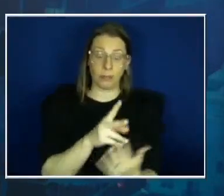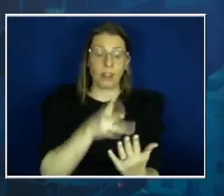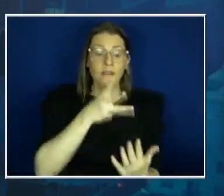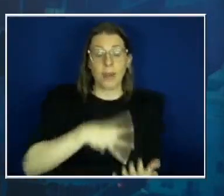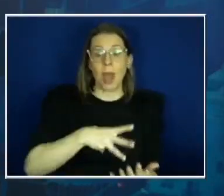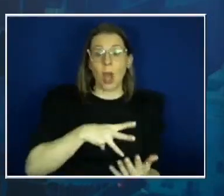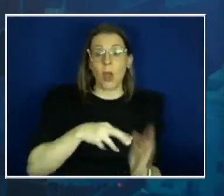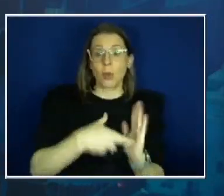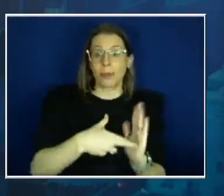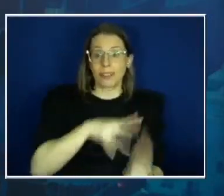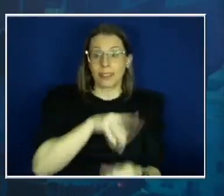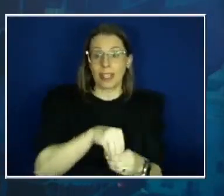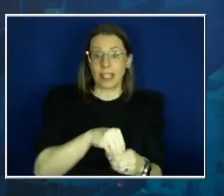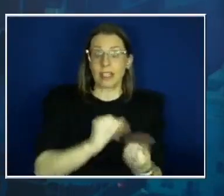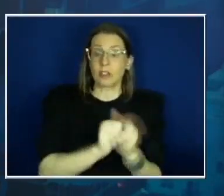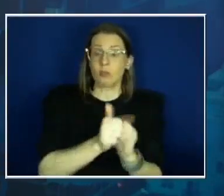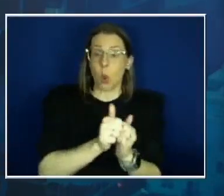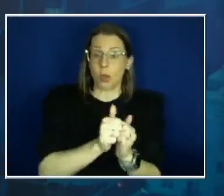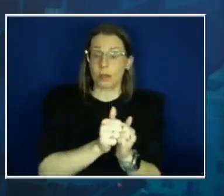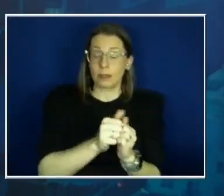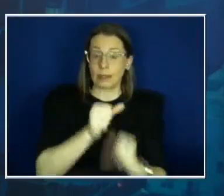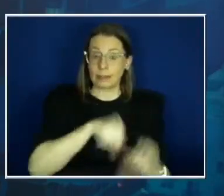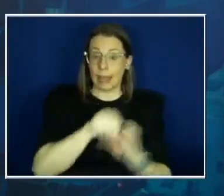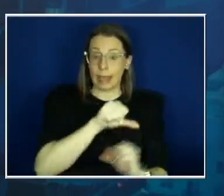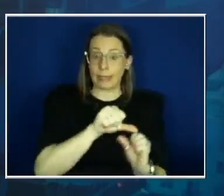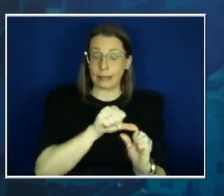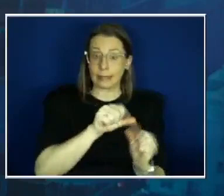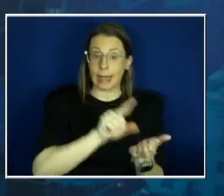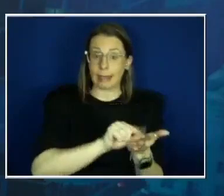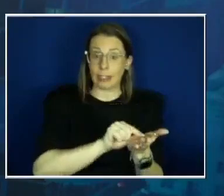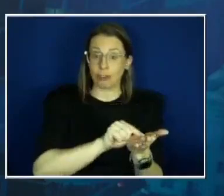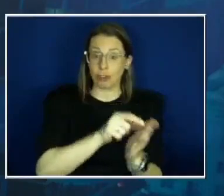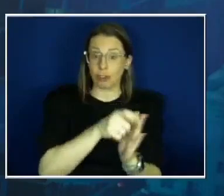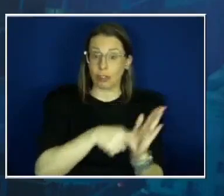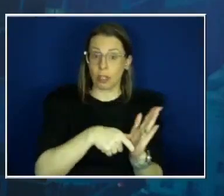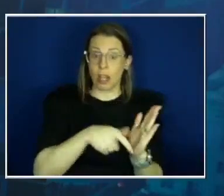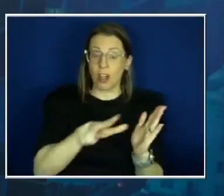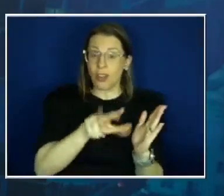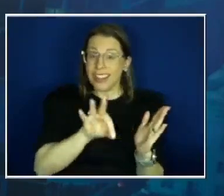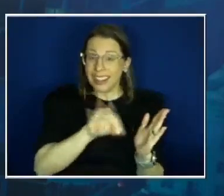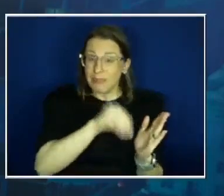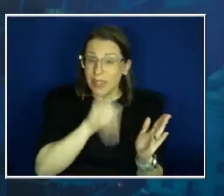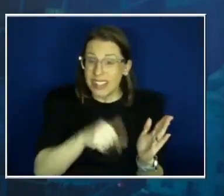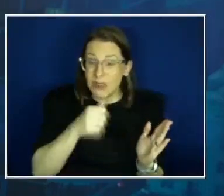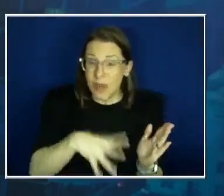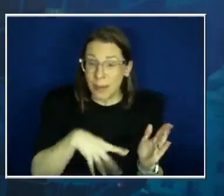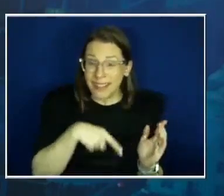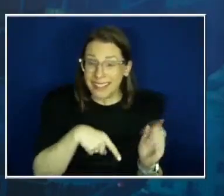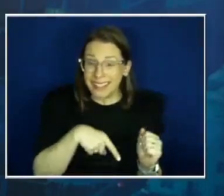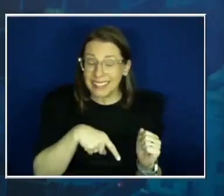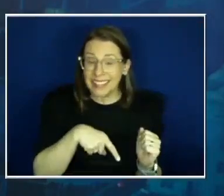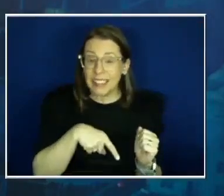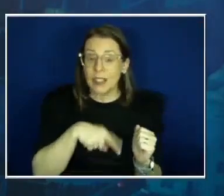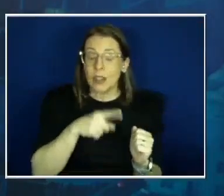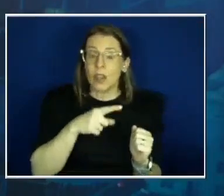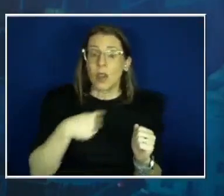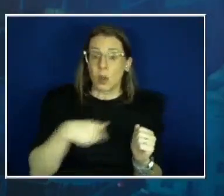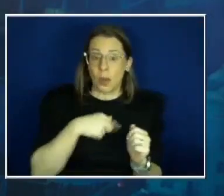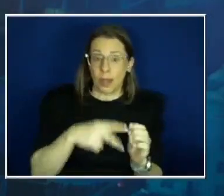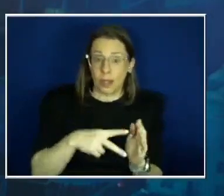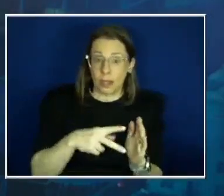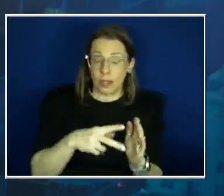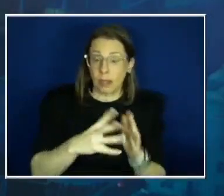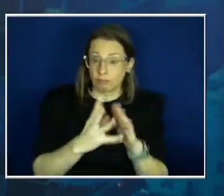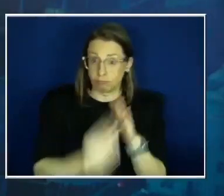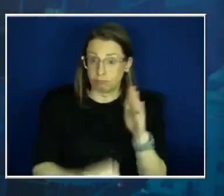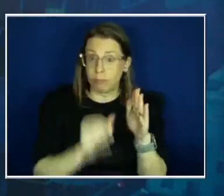science literature. And women only represented about 39% of the population. So we replicated that and repeated that, and we are